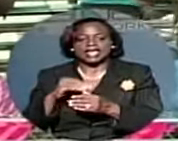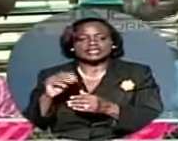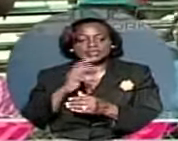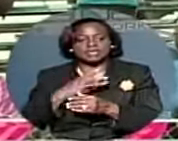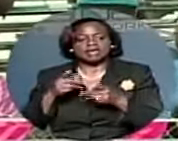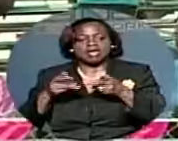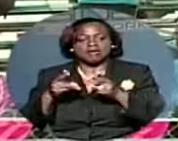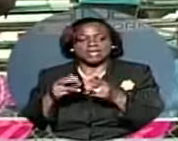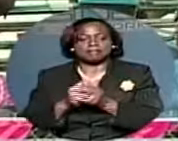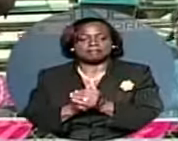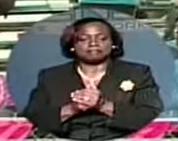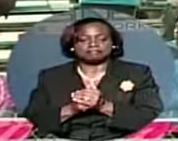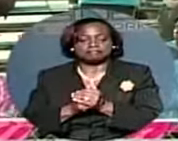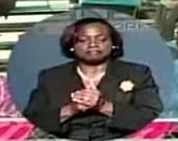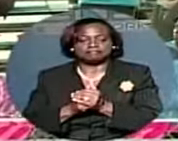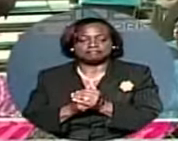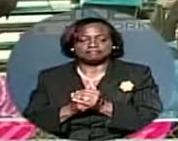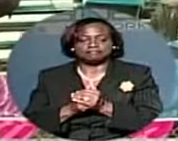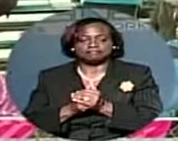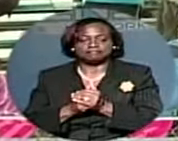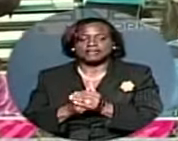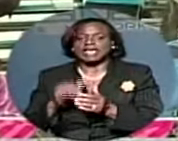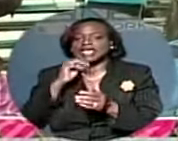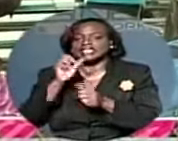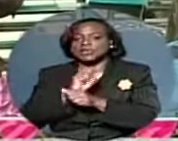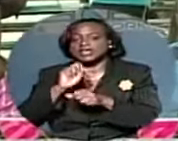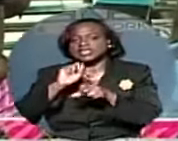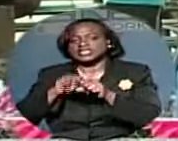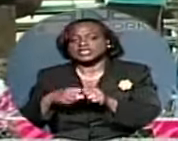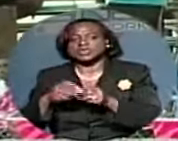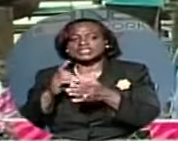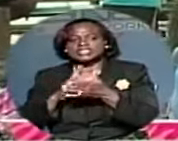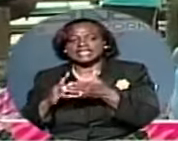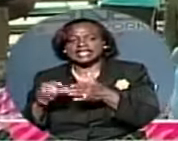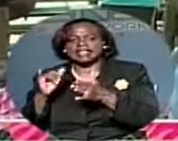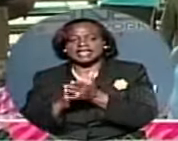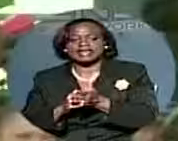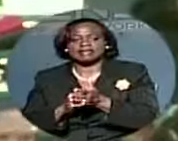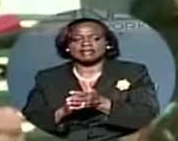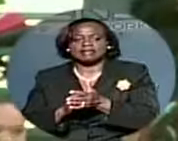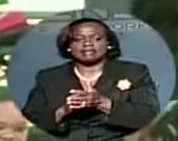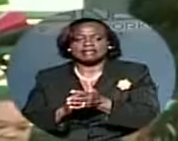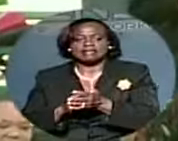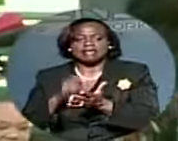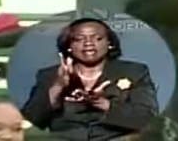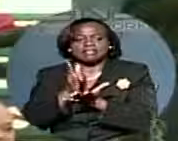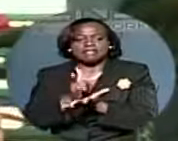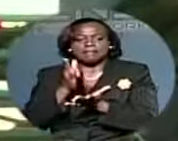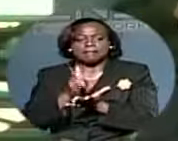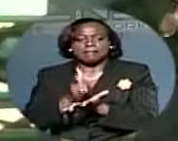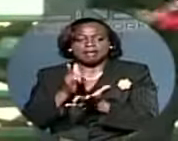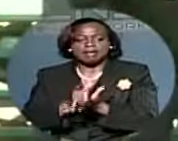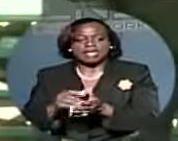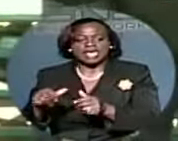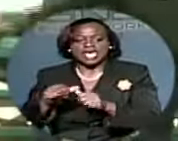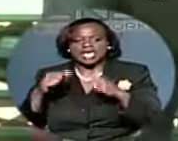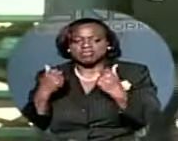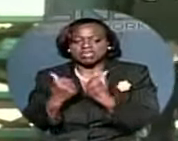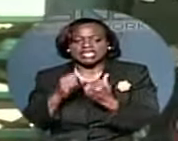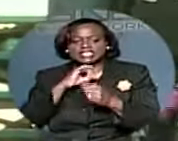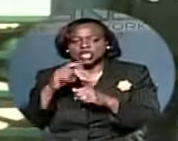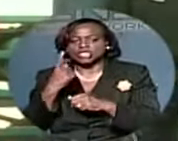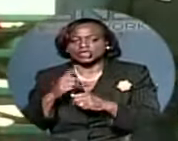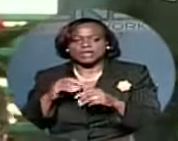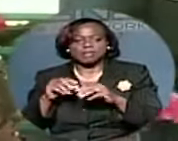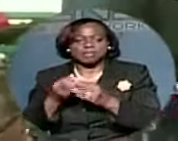make plans to be over there. Is their work so detailed? I understand that even the parking lot around the stadium have to meet certification? Well, I